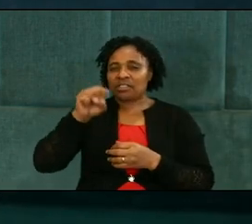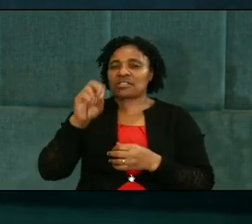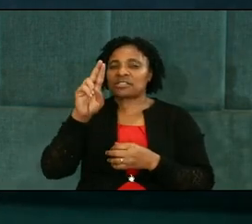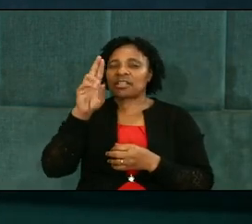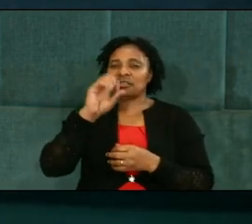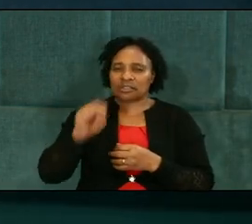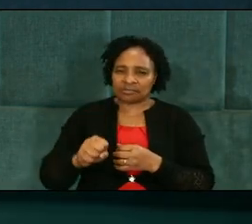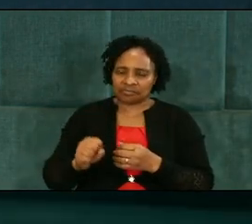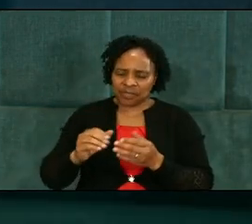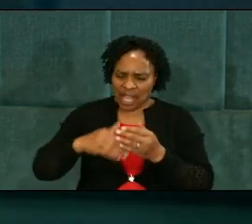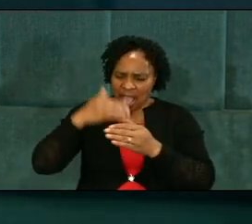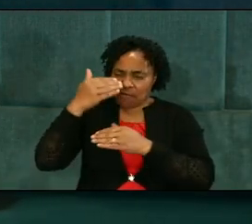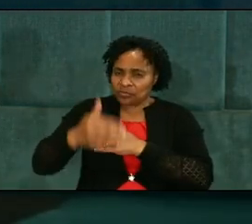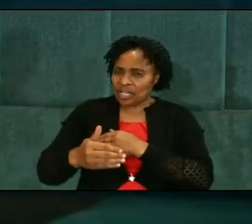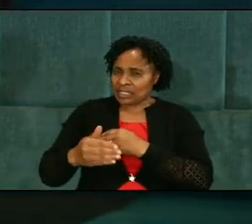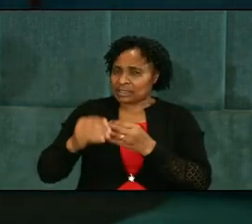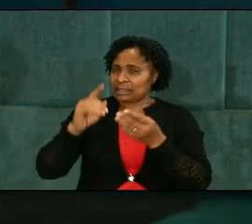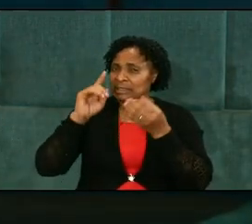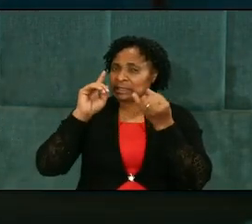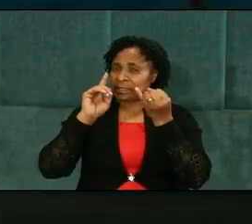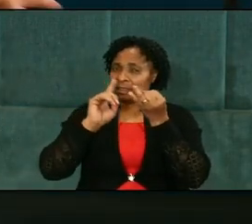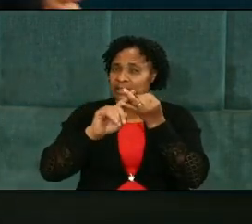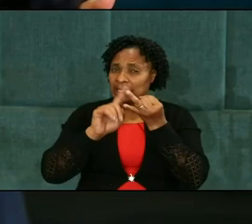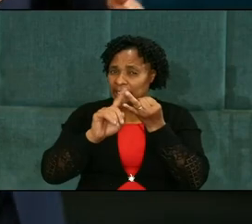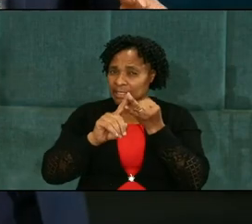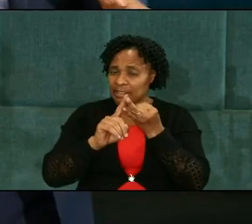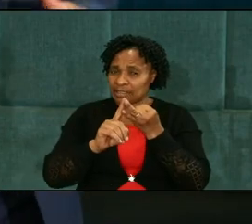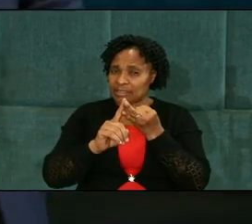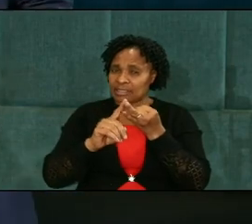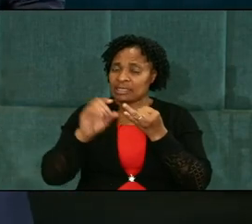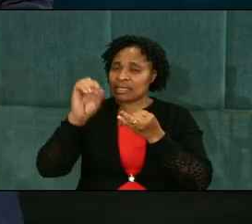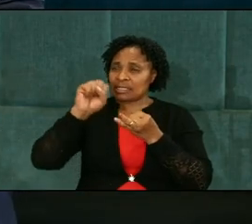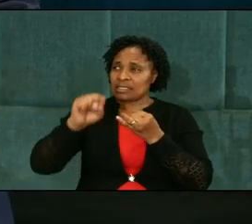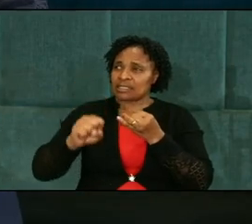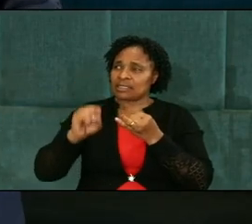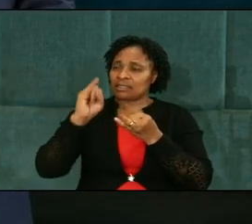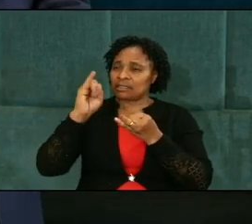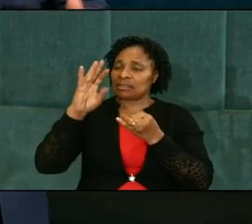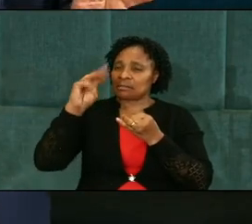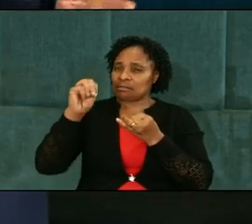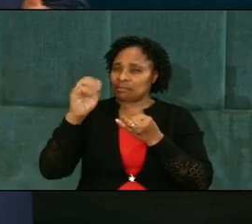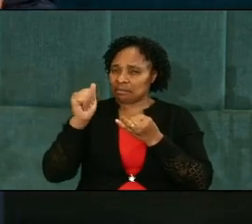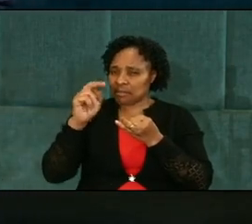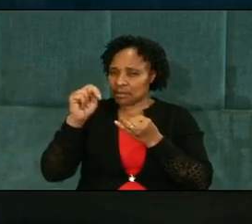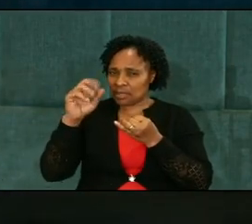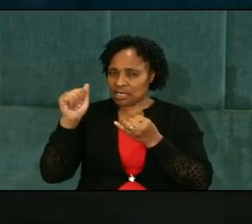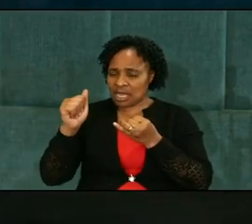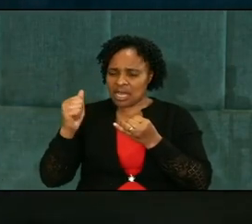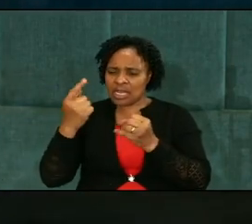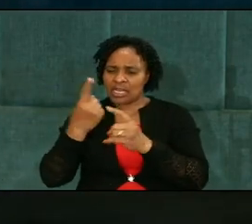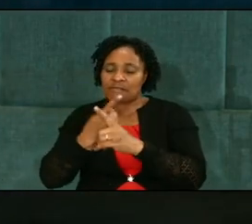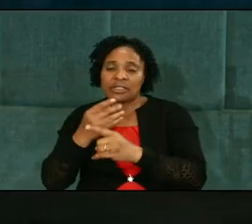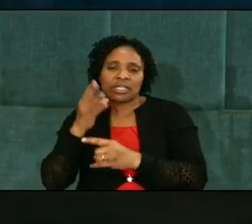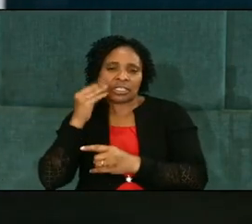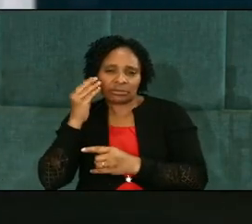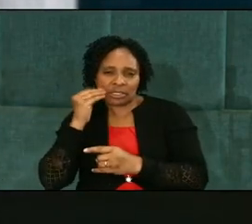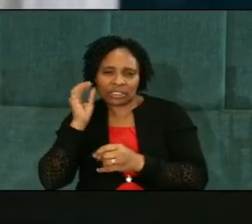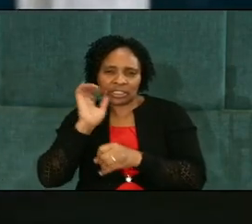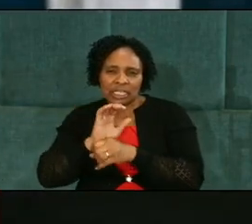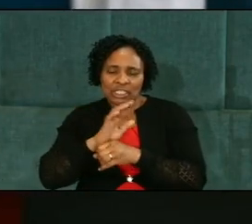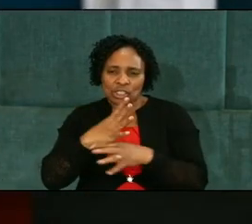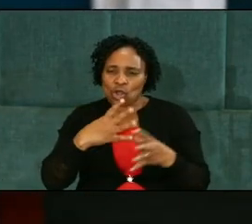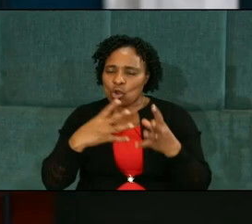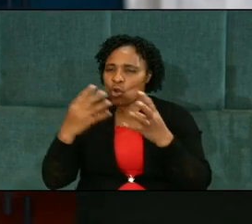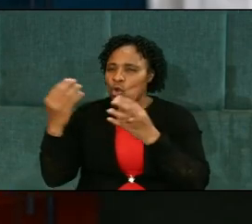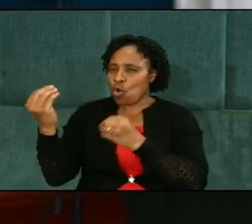Then after Ephesus, we have Smyrna, which had a different spiritual experience. And as the church grows, little